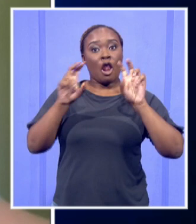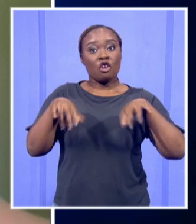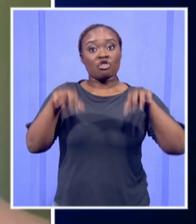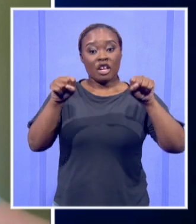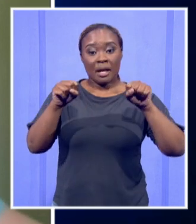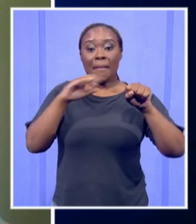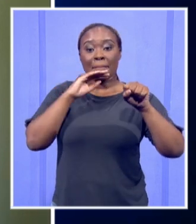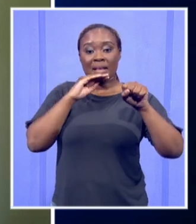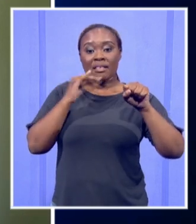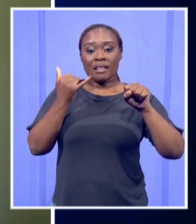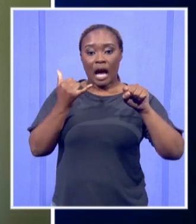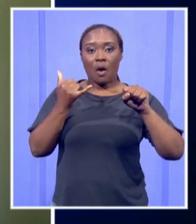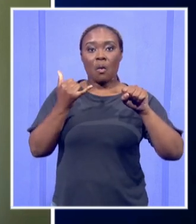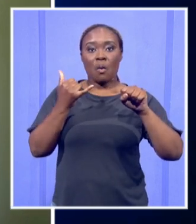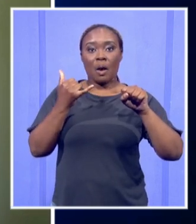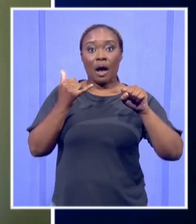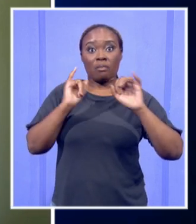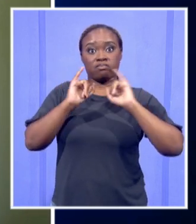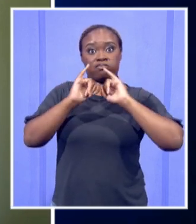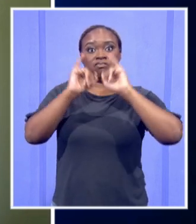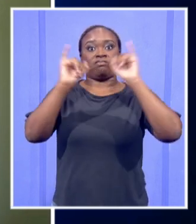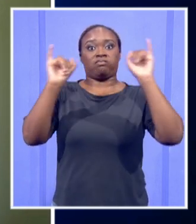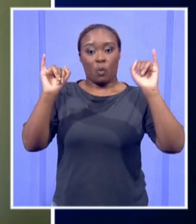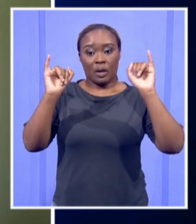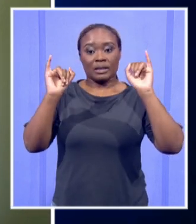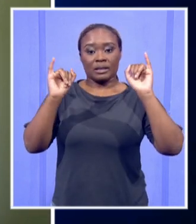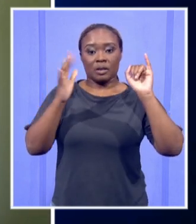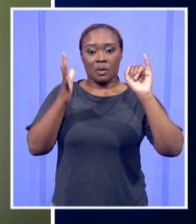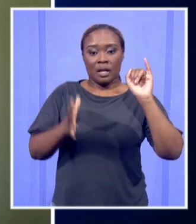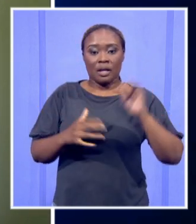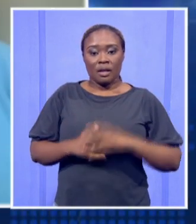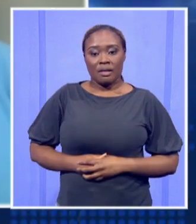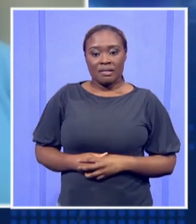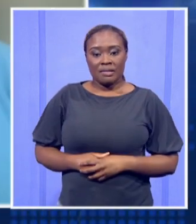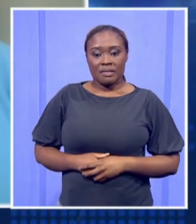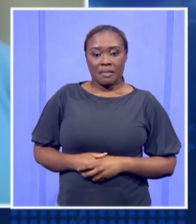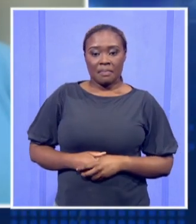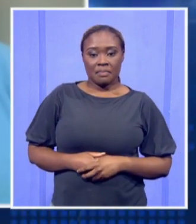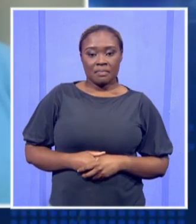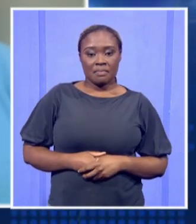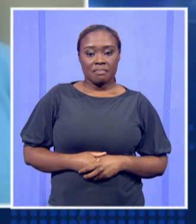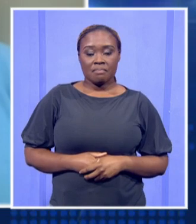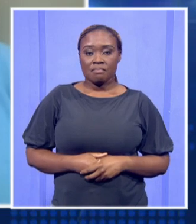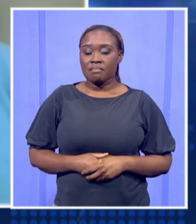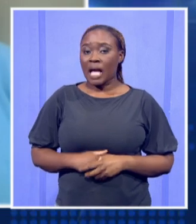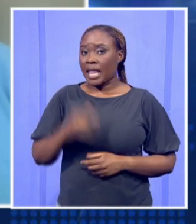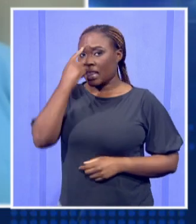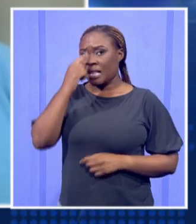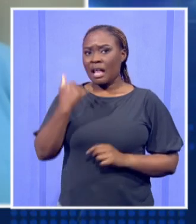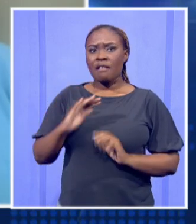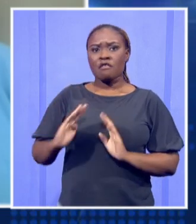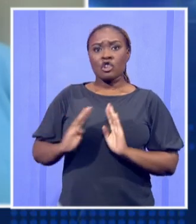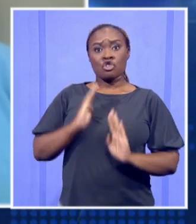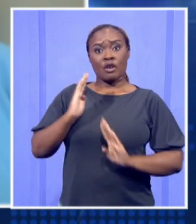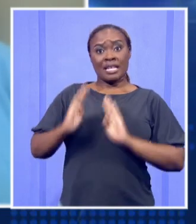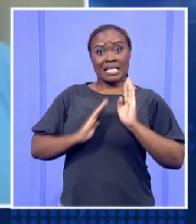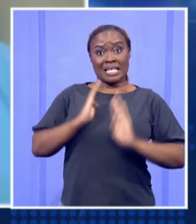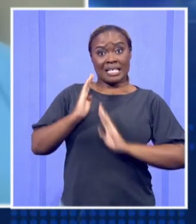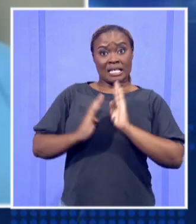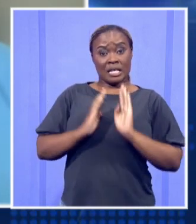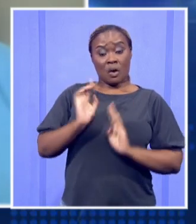a further 2 stages worse. Yeah, I think that what might be frustrating for South Africans is